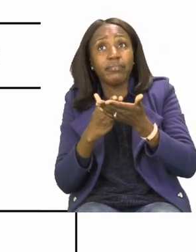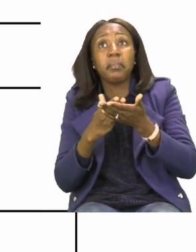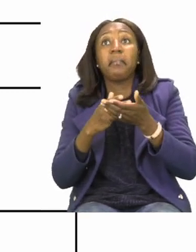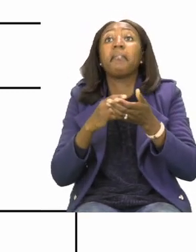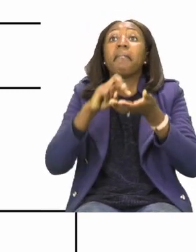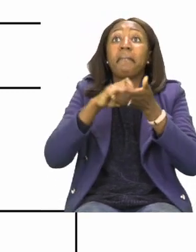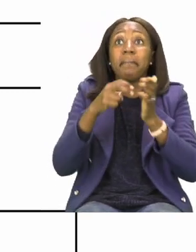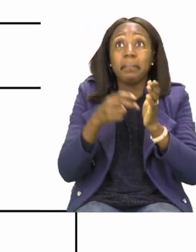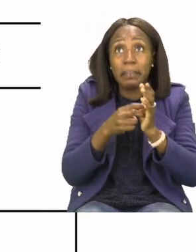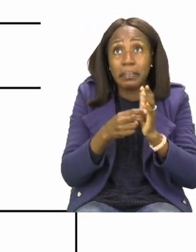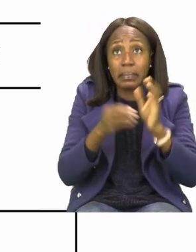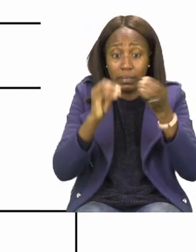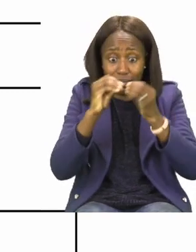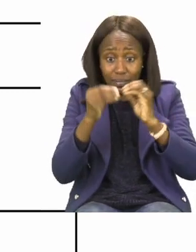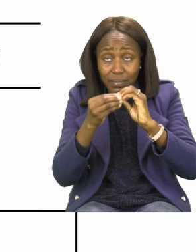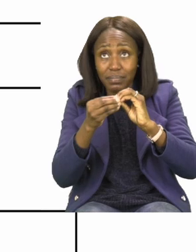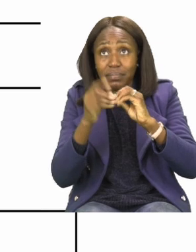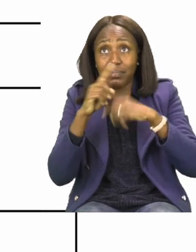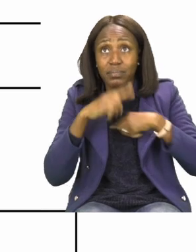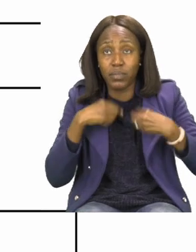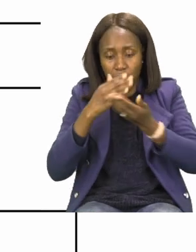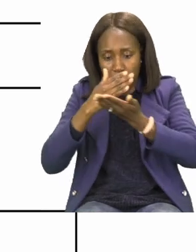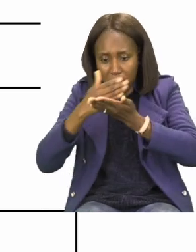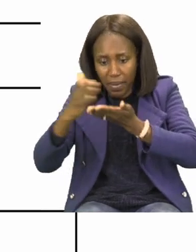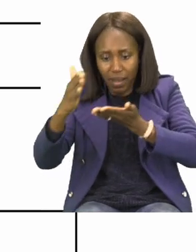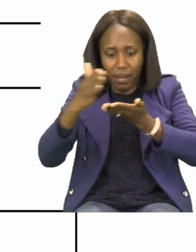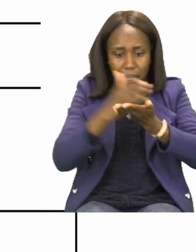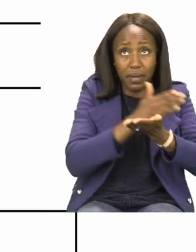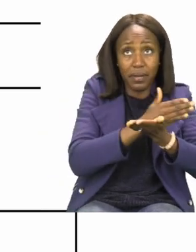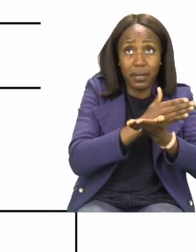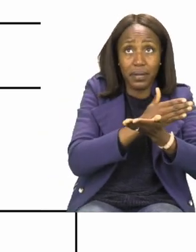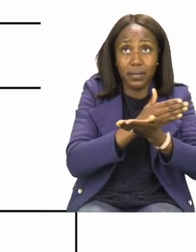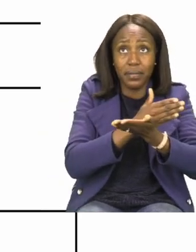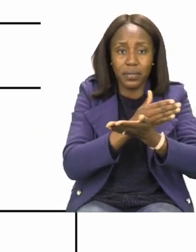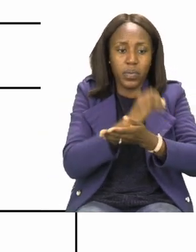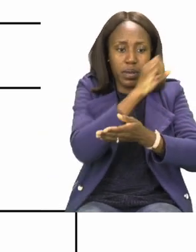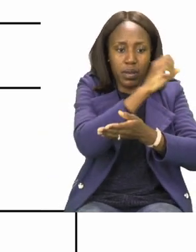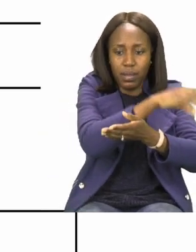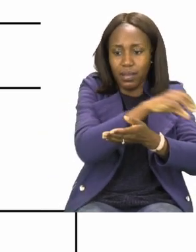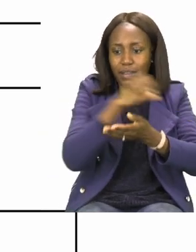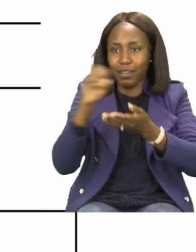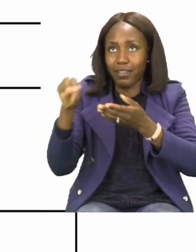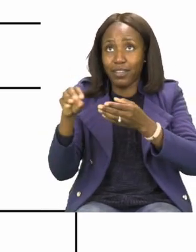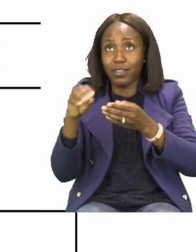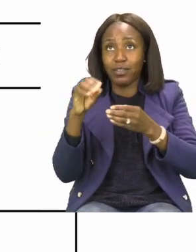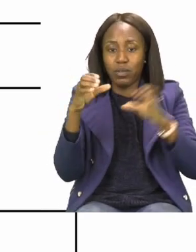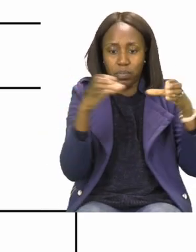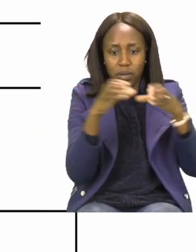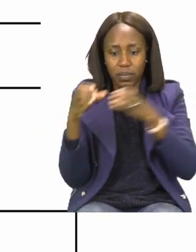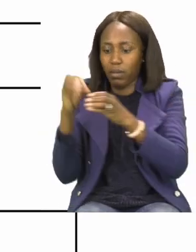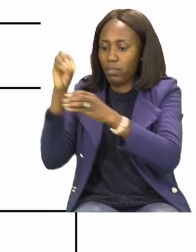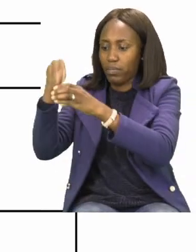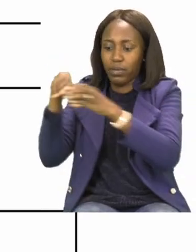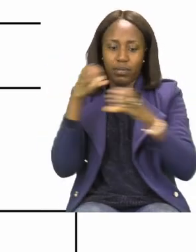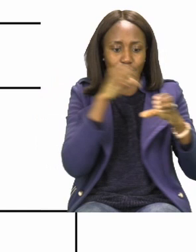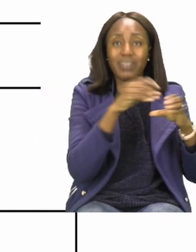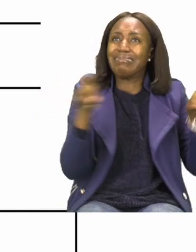were given before and we cut it in half to share